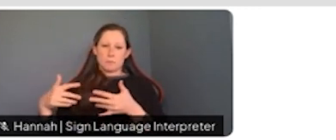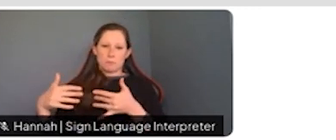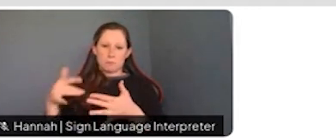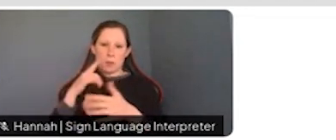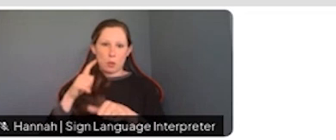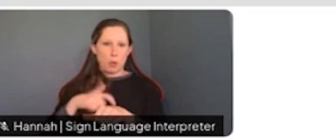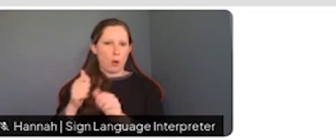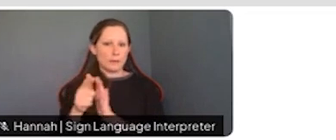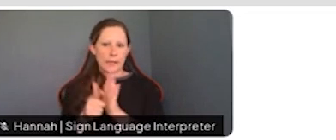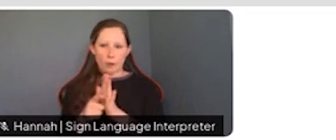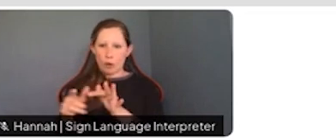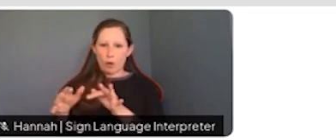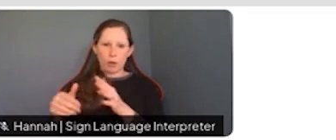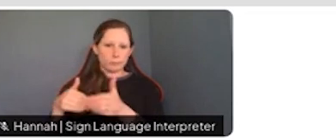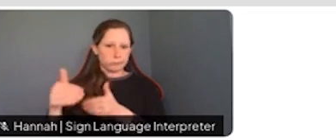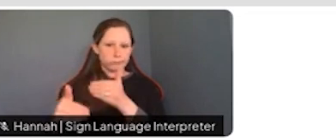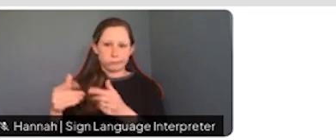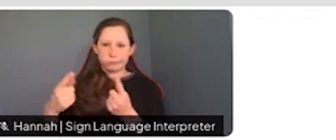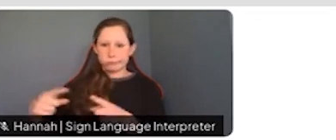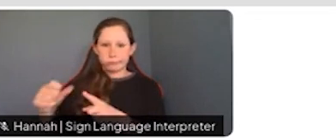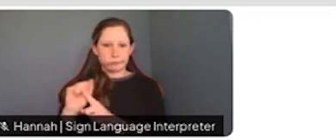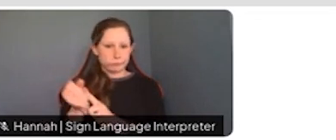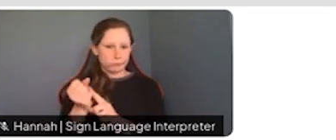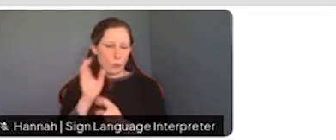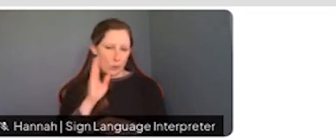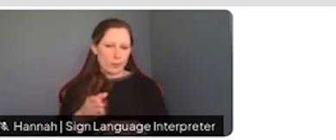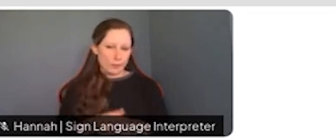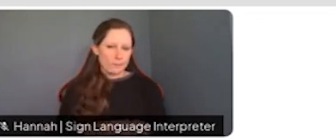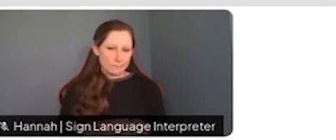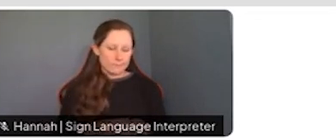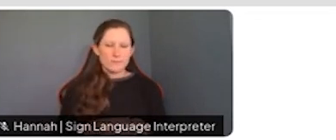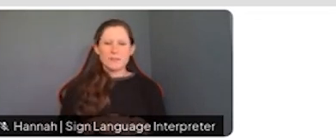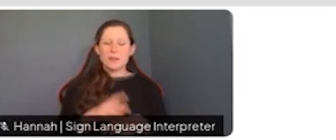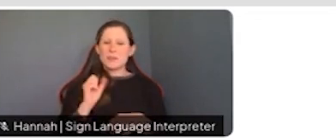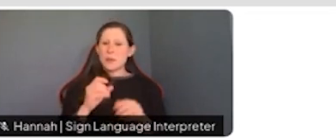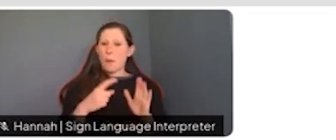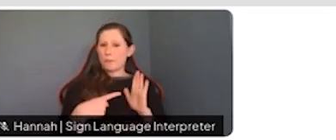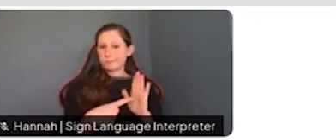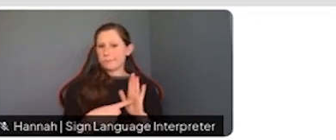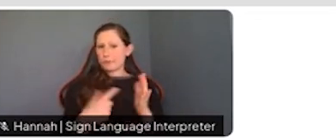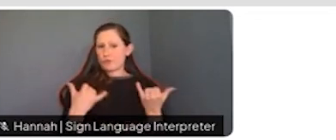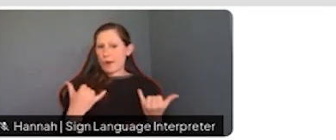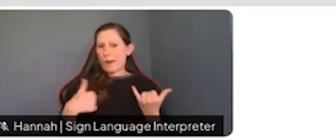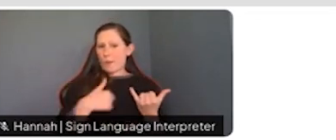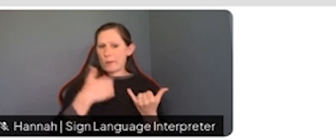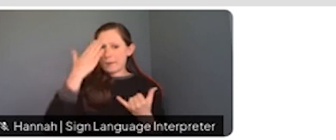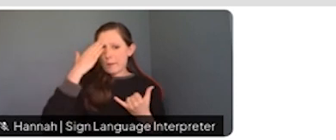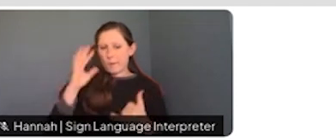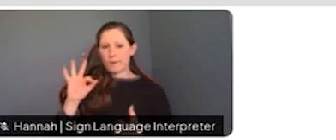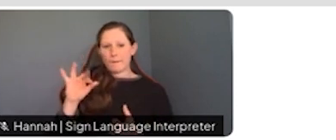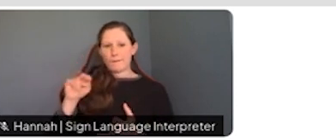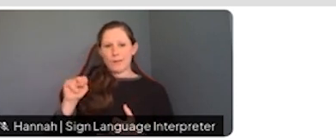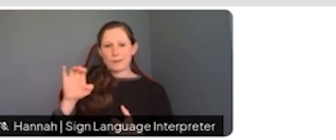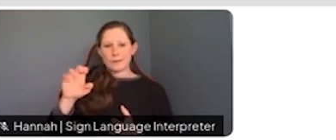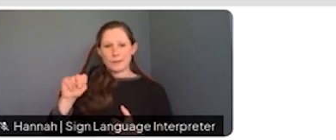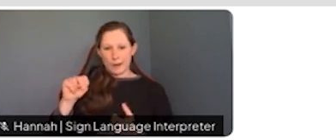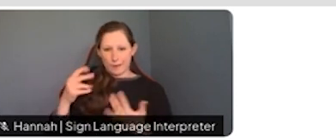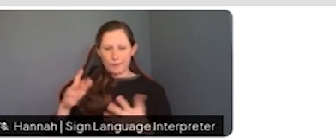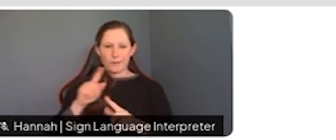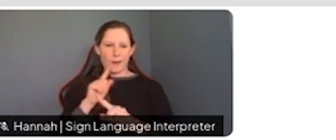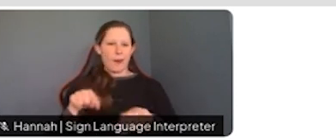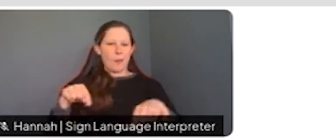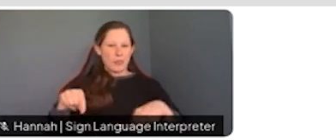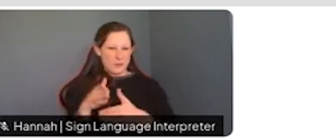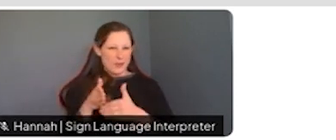legal saga. So what are the implications we know right now? FinCEN announced this weekend that